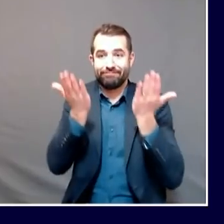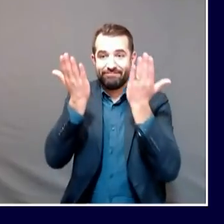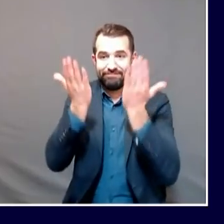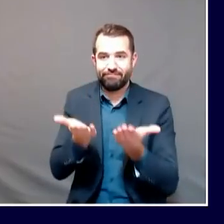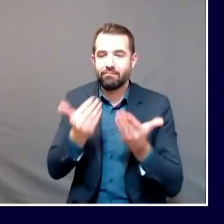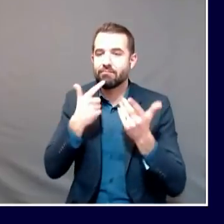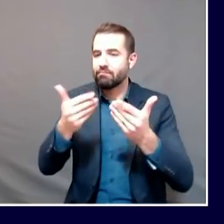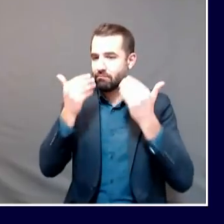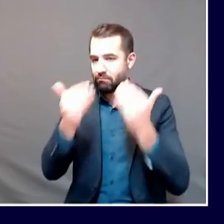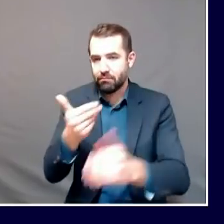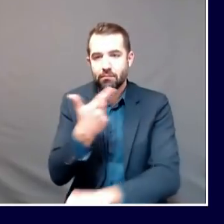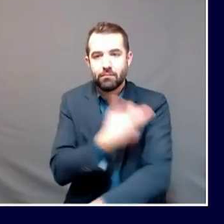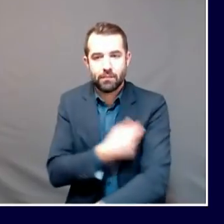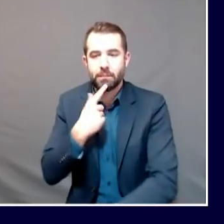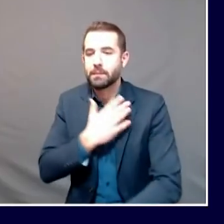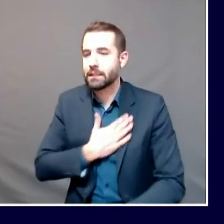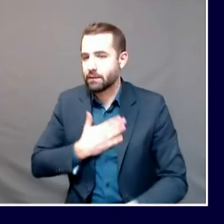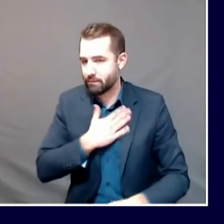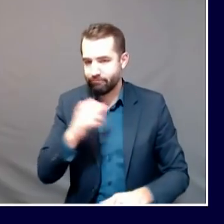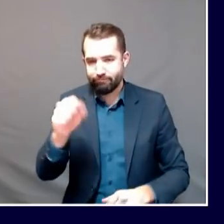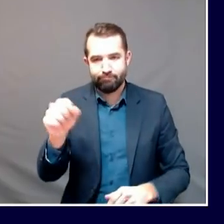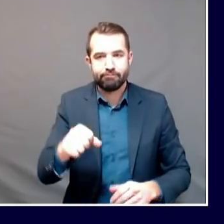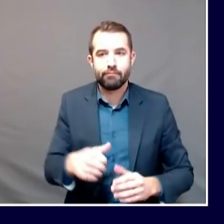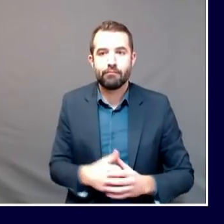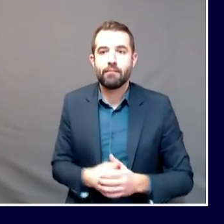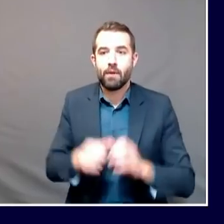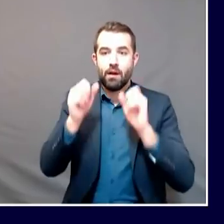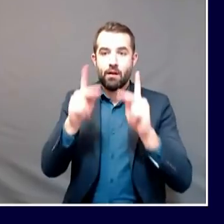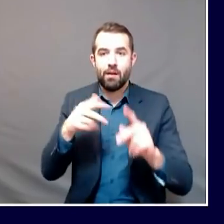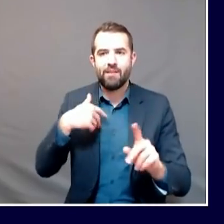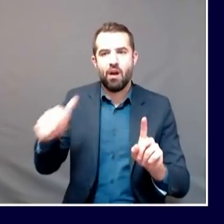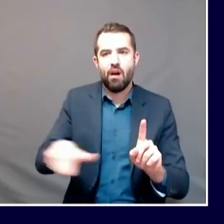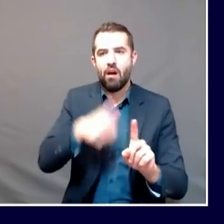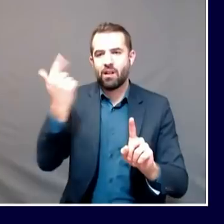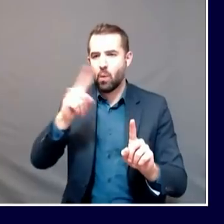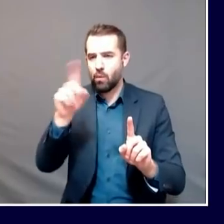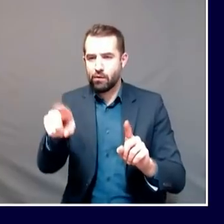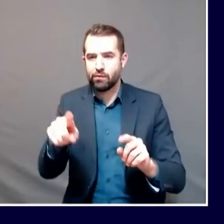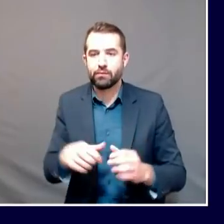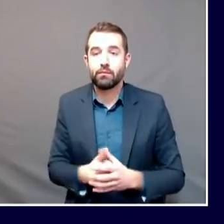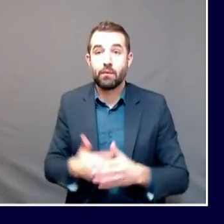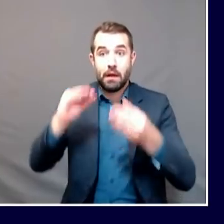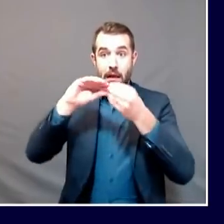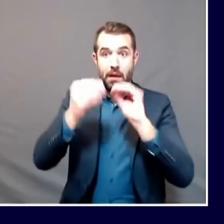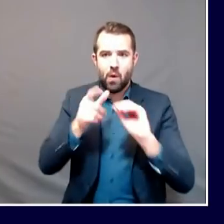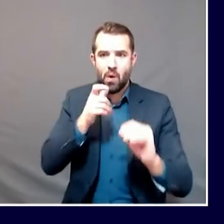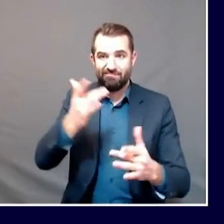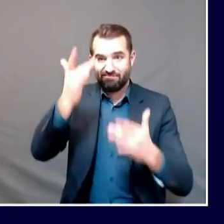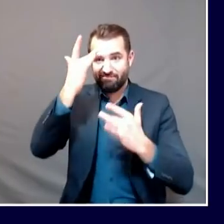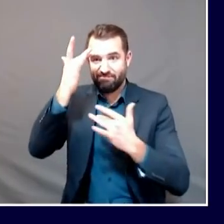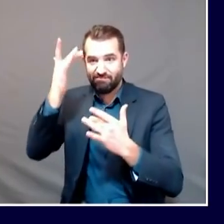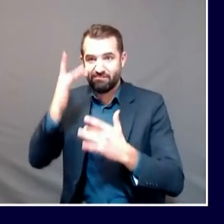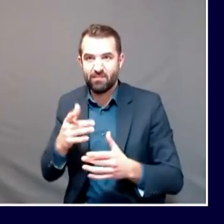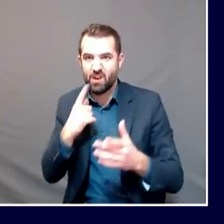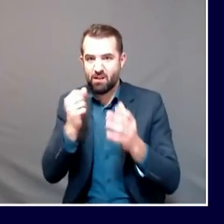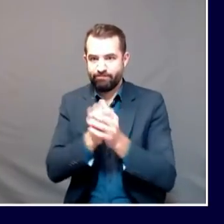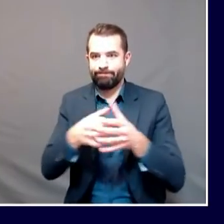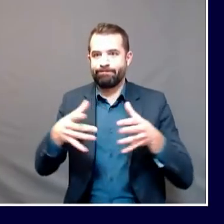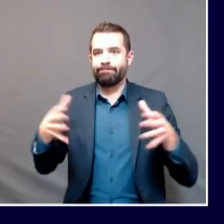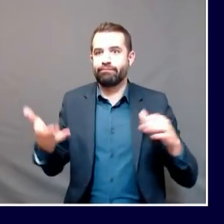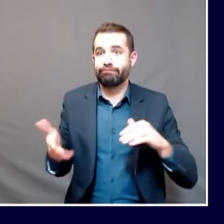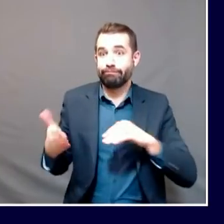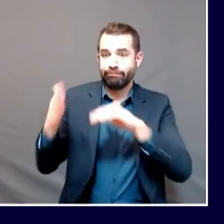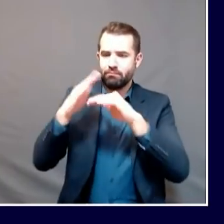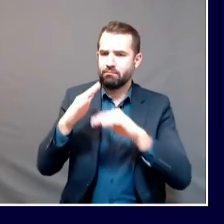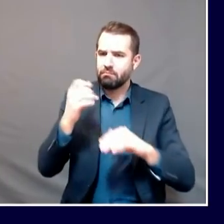Okay, and my other question, case numbers are obviously on the rise right now, but the number of recoveries seem to be